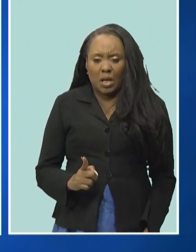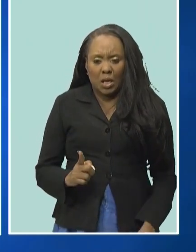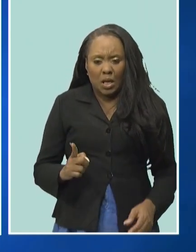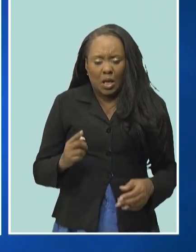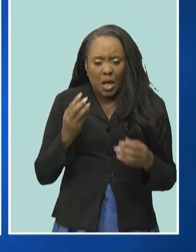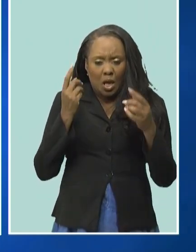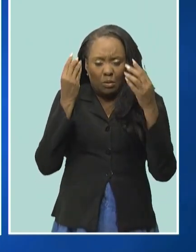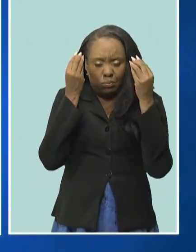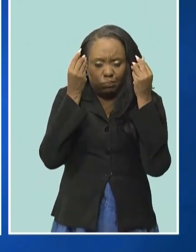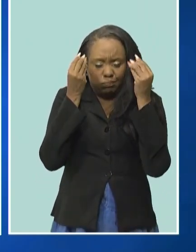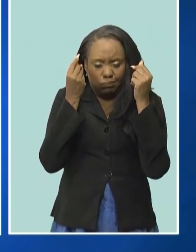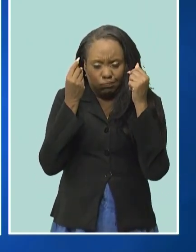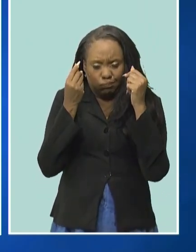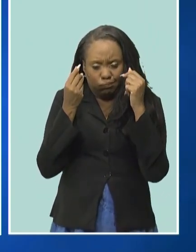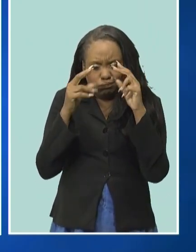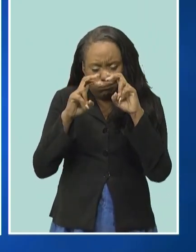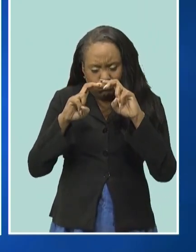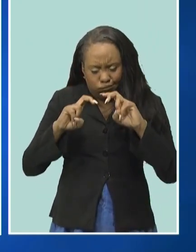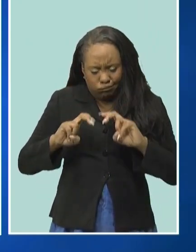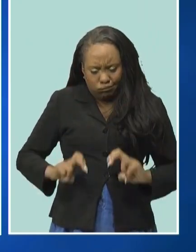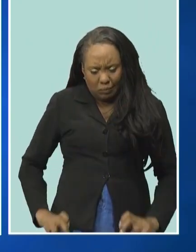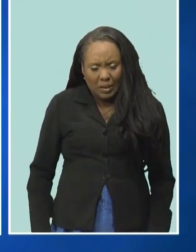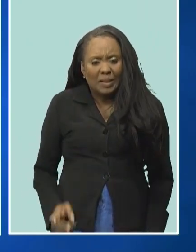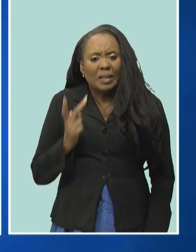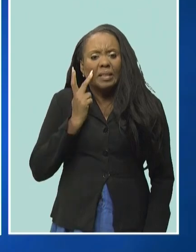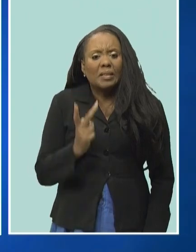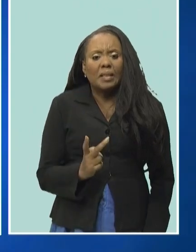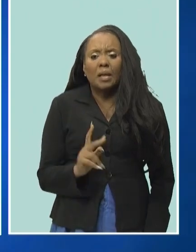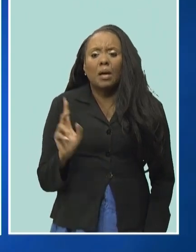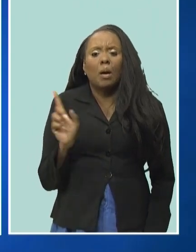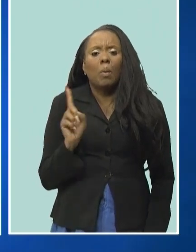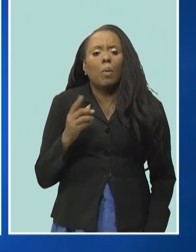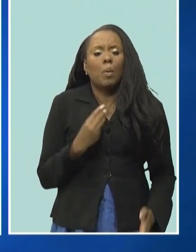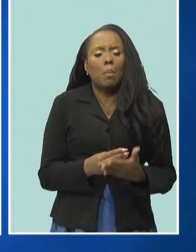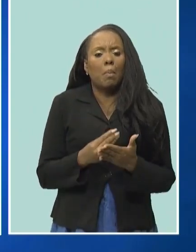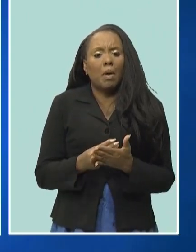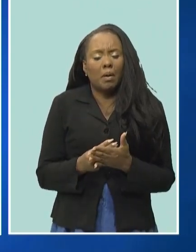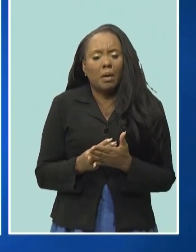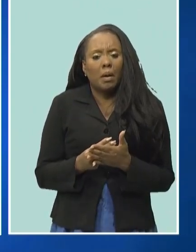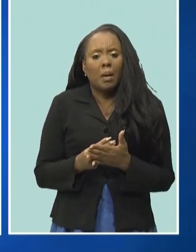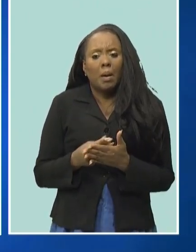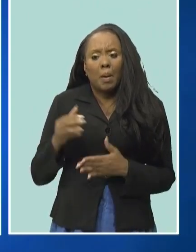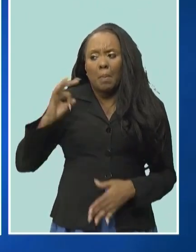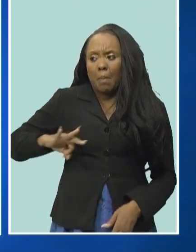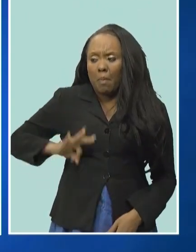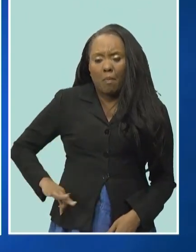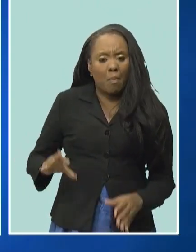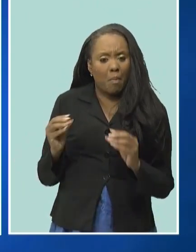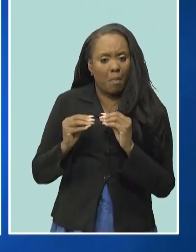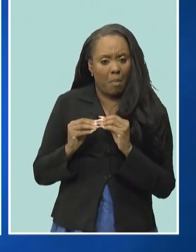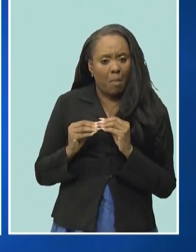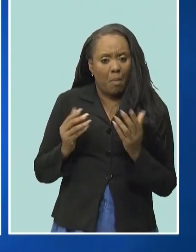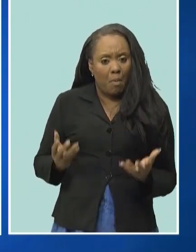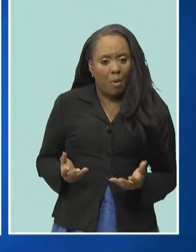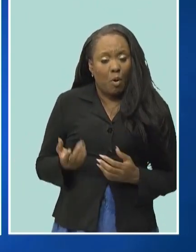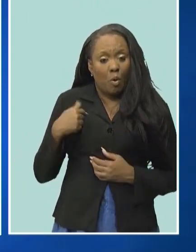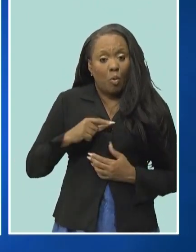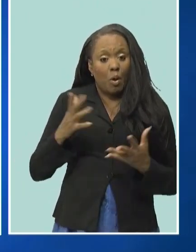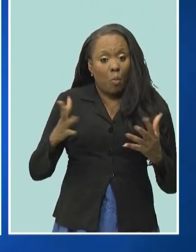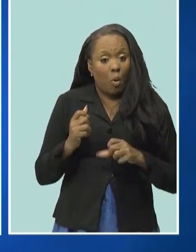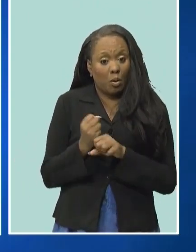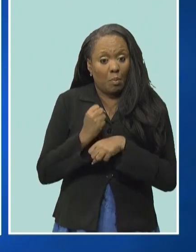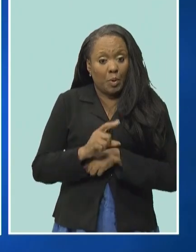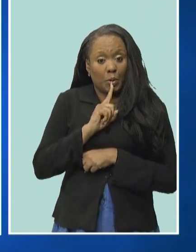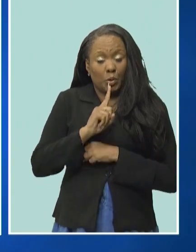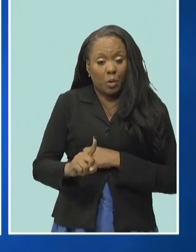its metrics. And if we use these crude proxies, then we end up with crude results, which means people fall in between the cracks. As